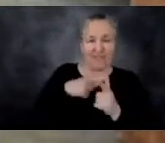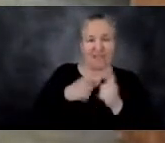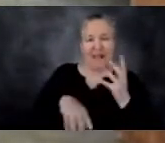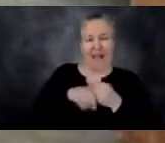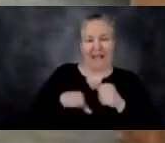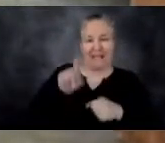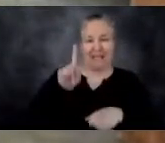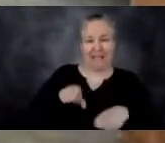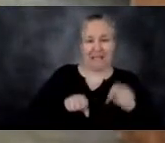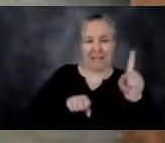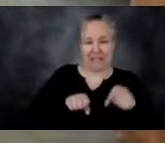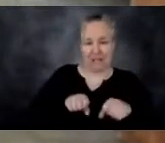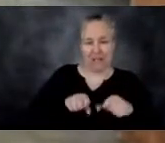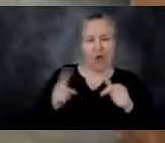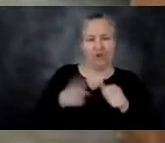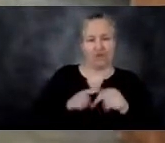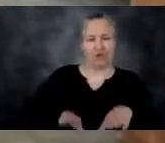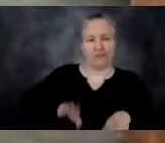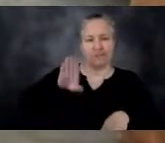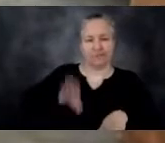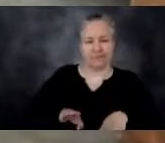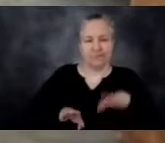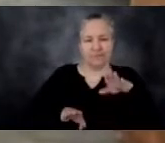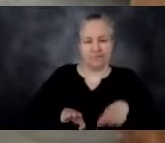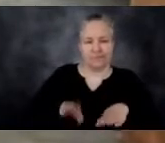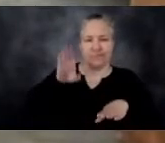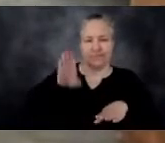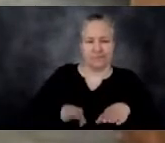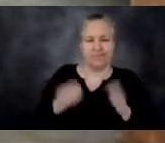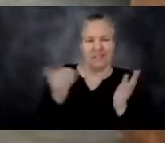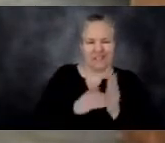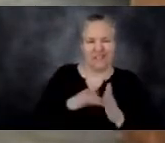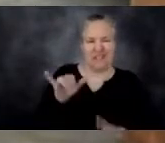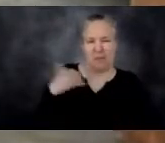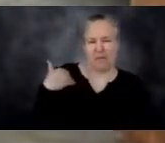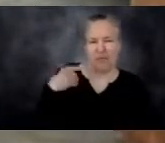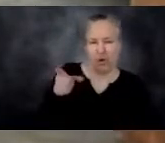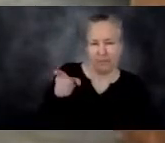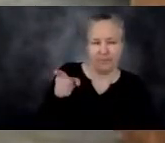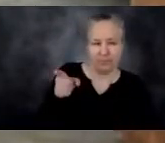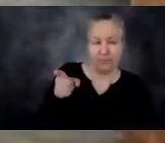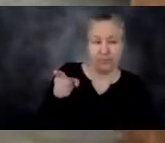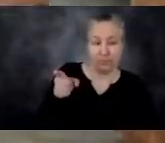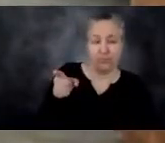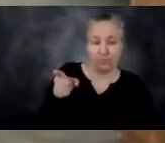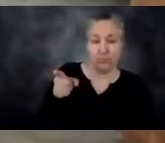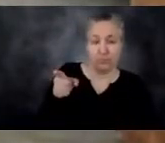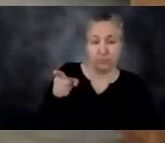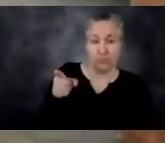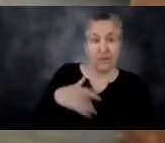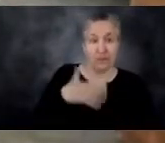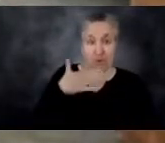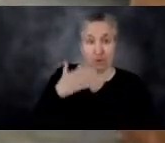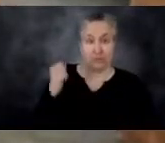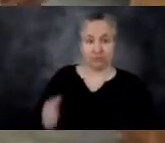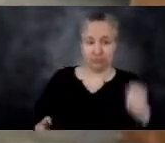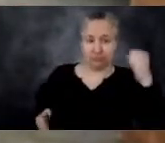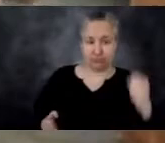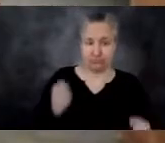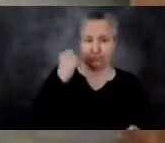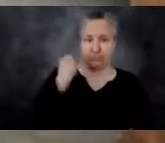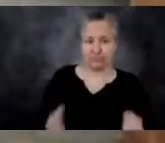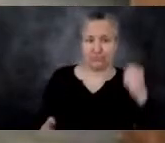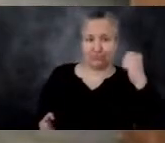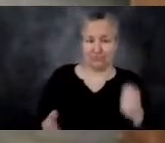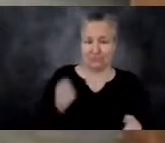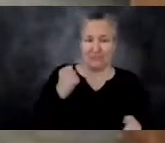So, right, first of all, I want you to do is start to pick up those legs again like you're going to be doing a march. If you feel good, let's add those arms. I always